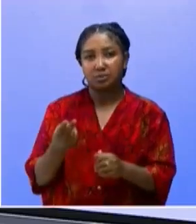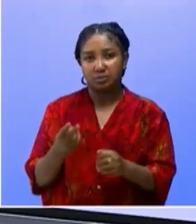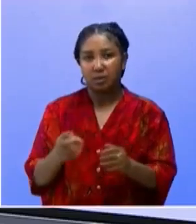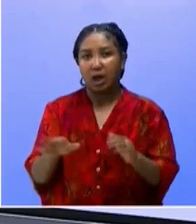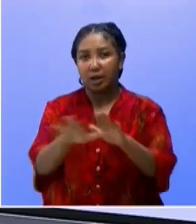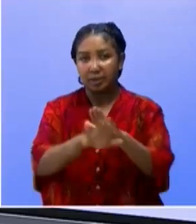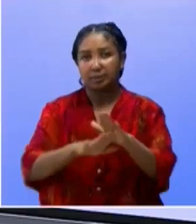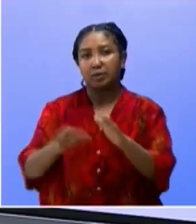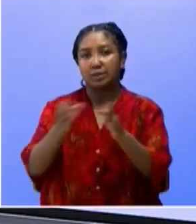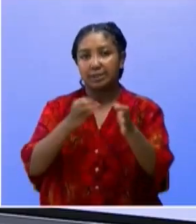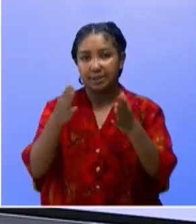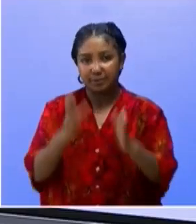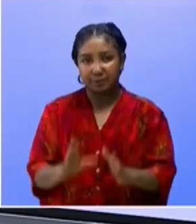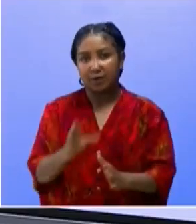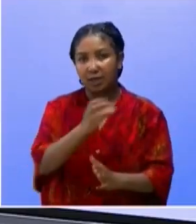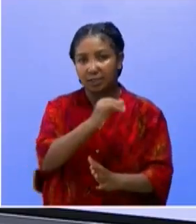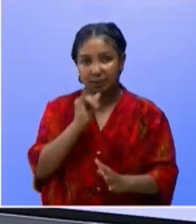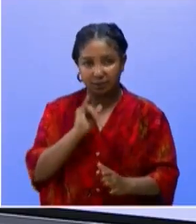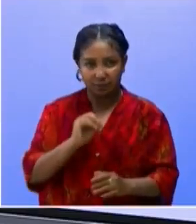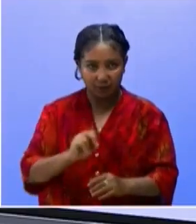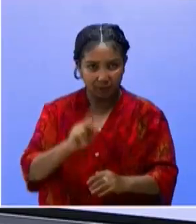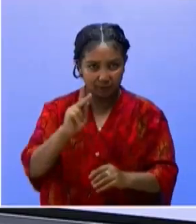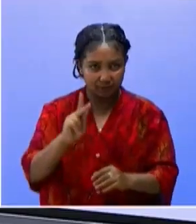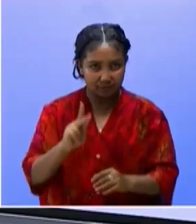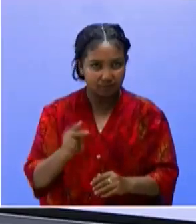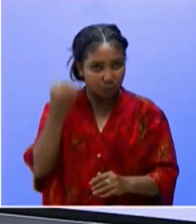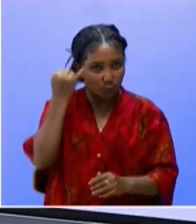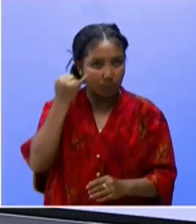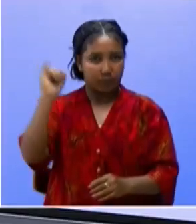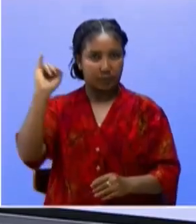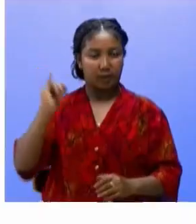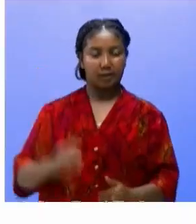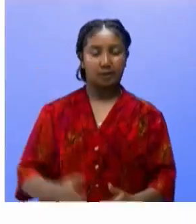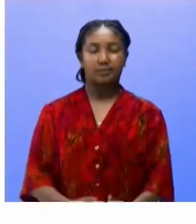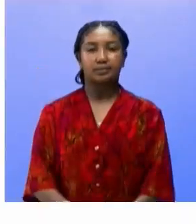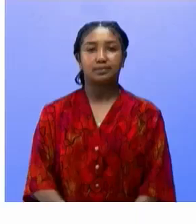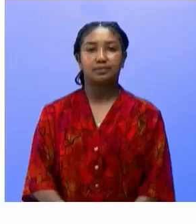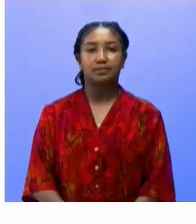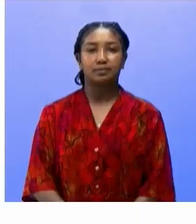under descriptive adjectives, all right? Opinion.